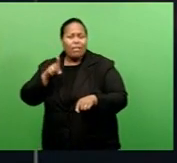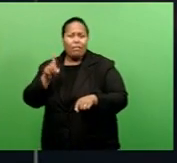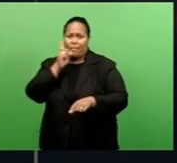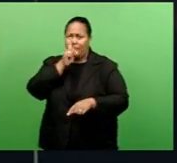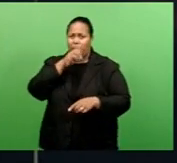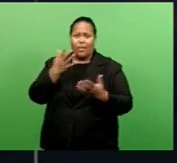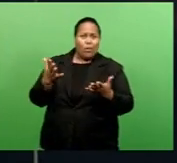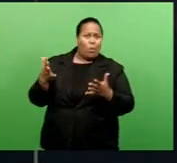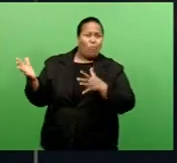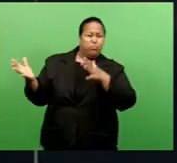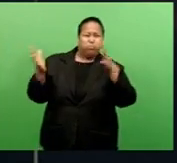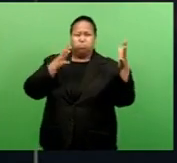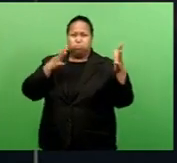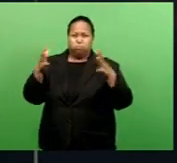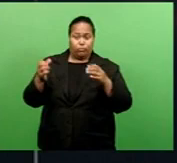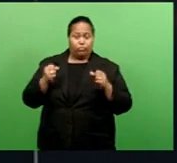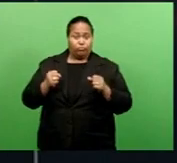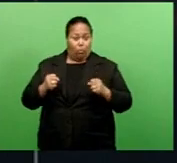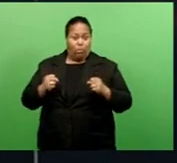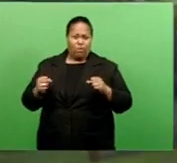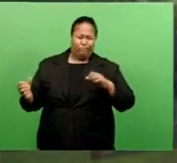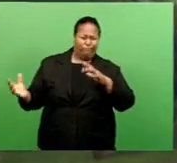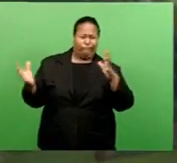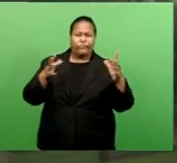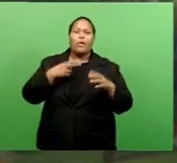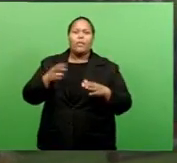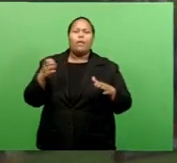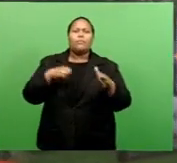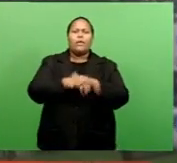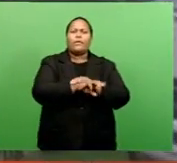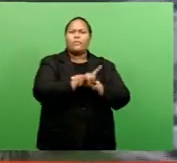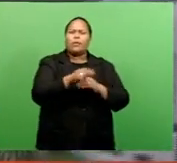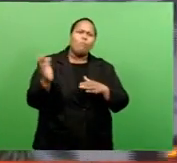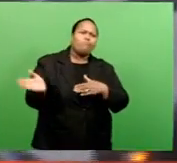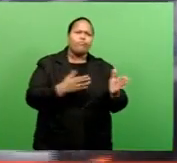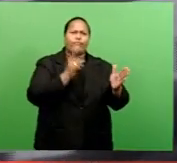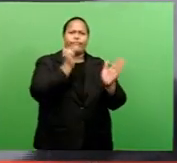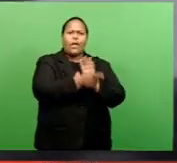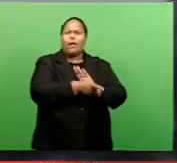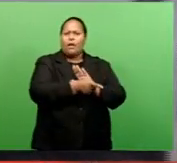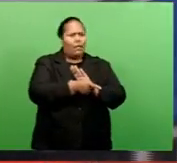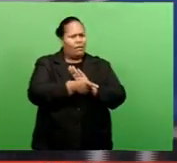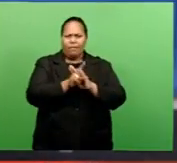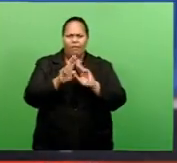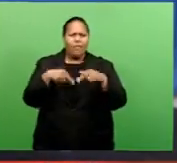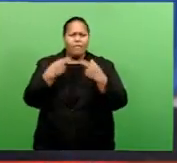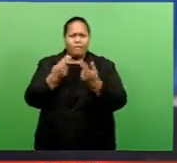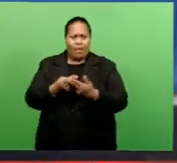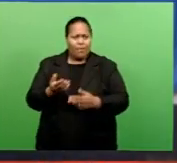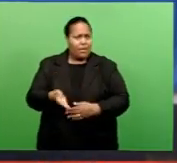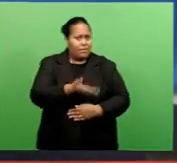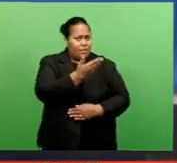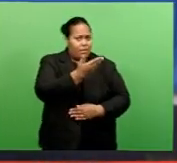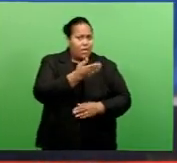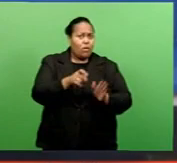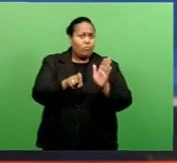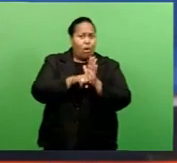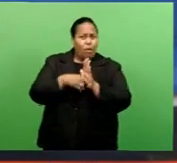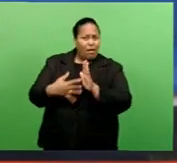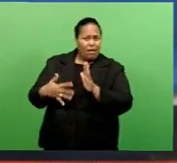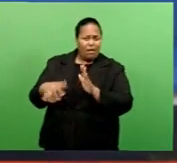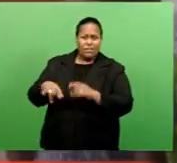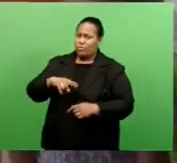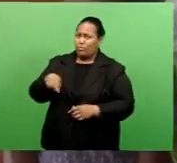the winds started to intensify. Families from the G2 Estate informal settlement in Rewanga, Suba have